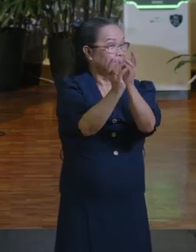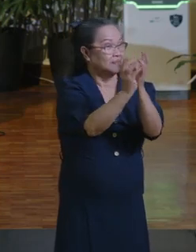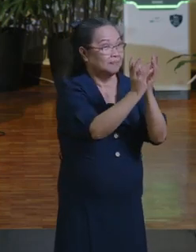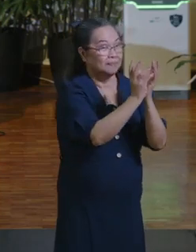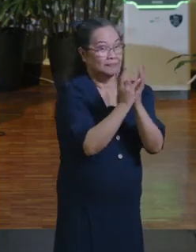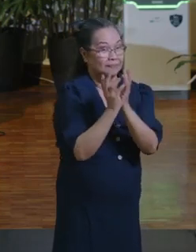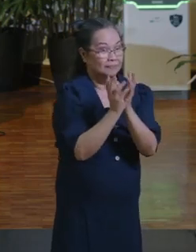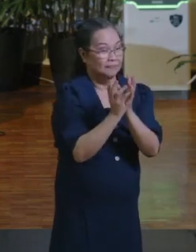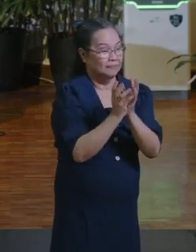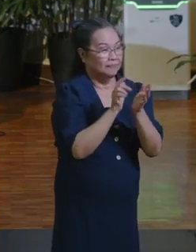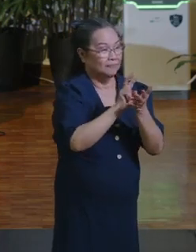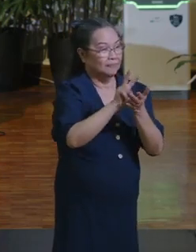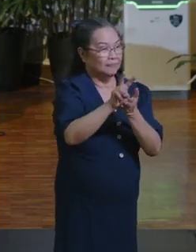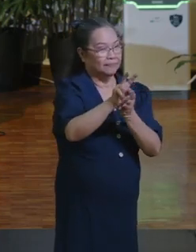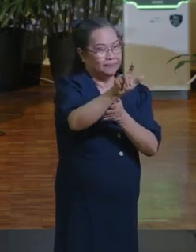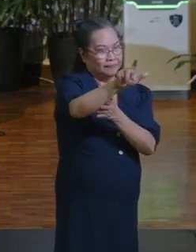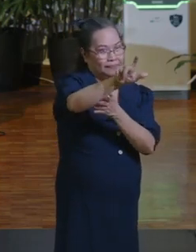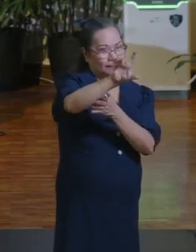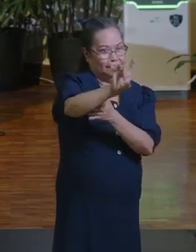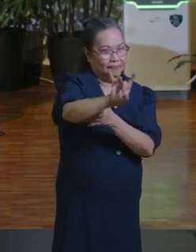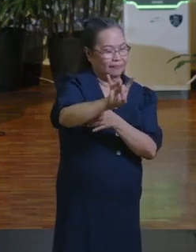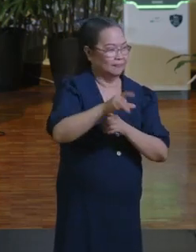28.